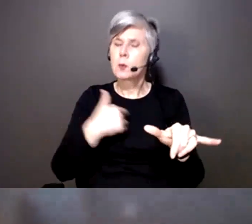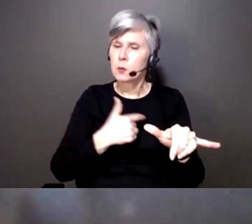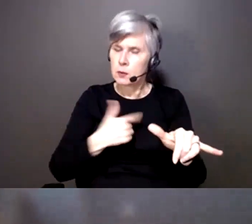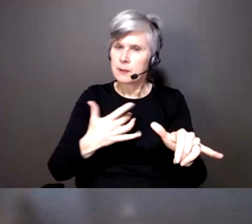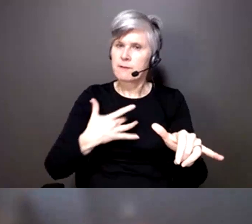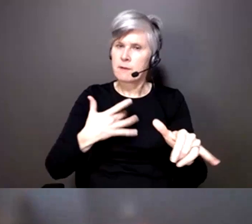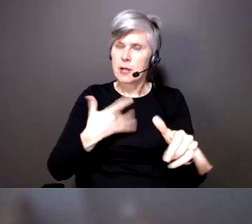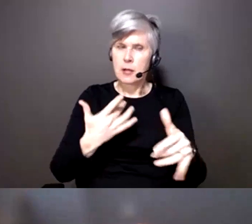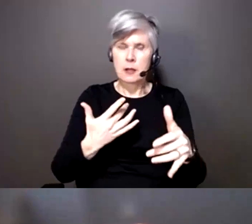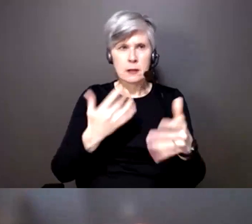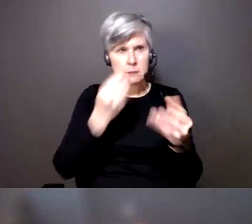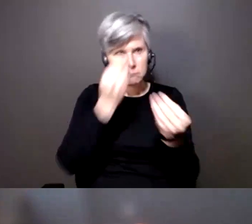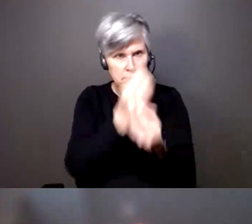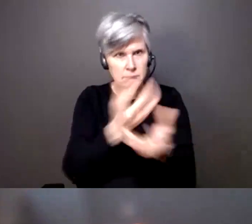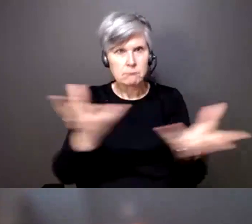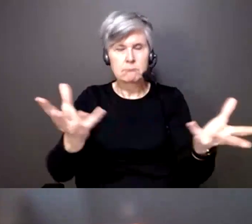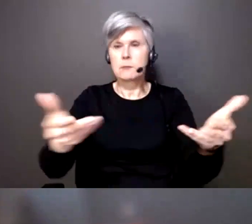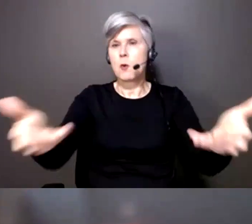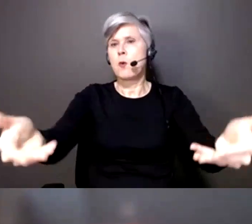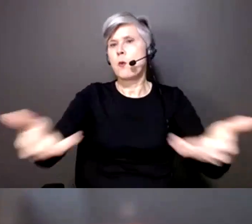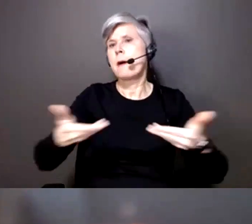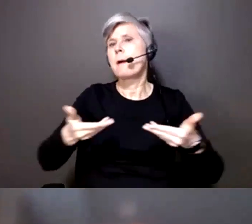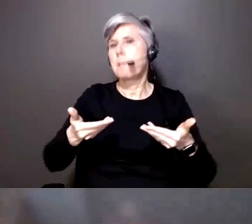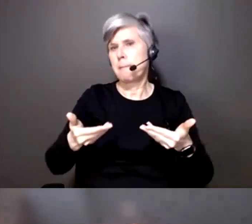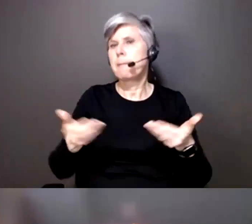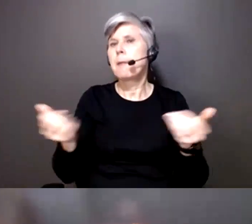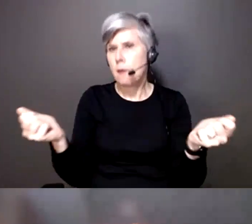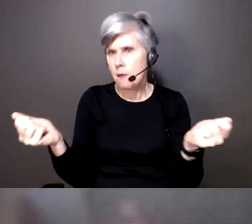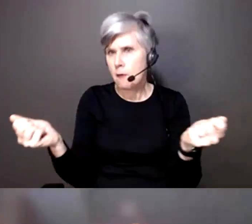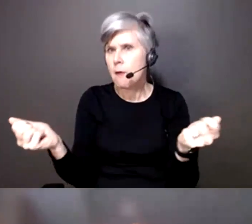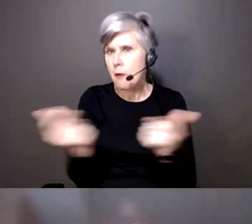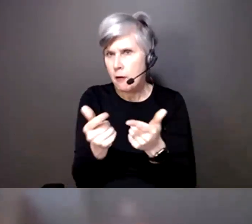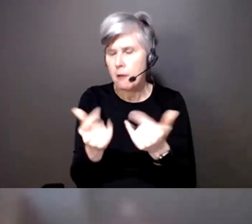us to take a moment to do today.